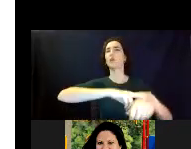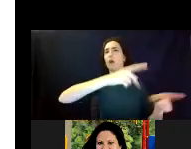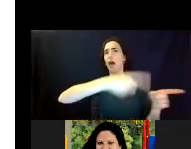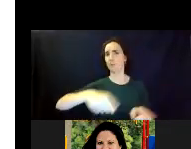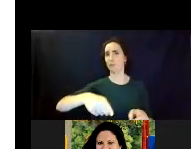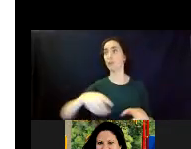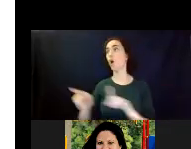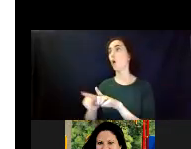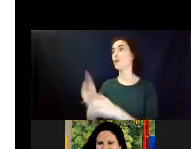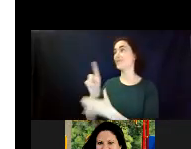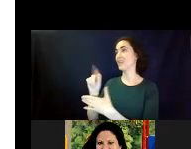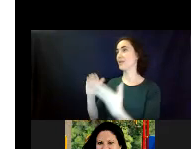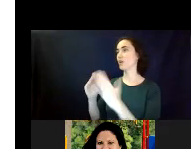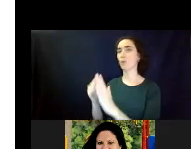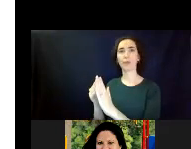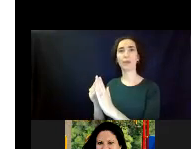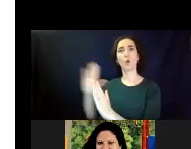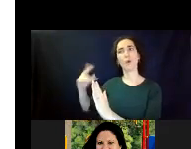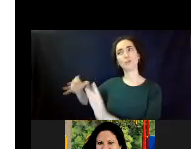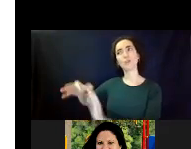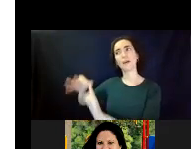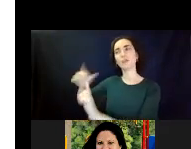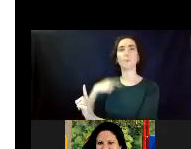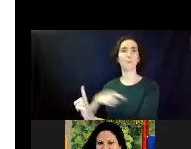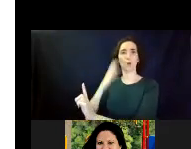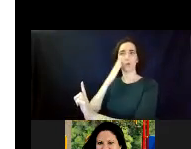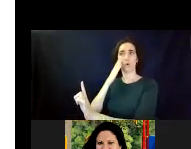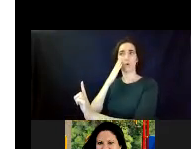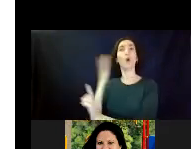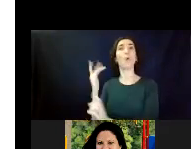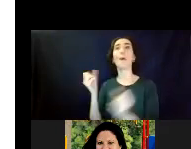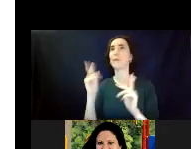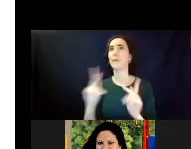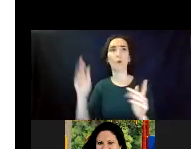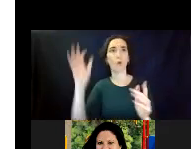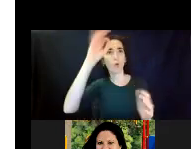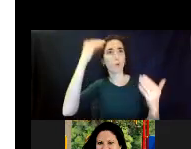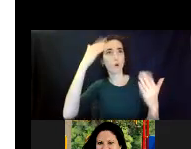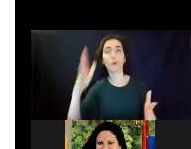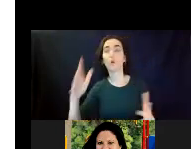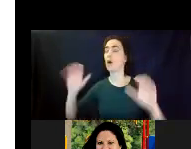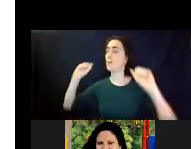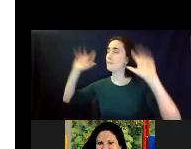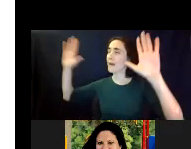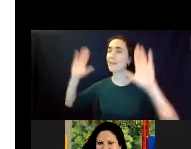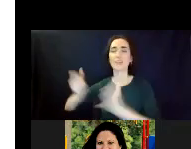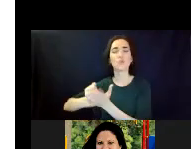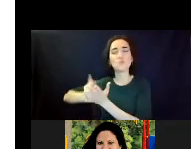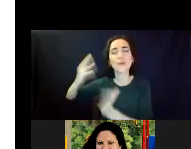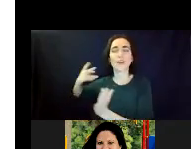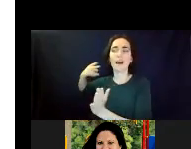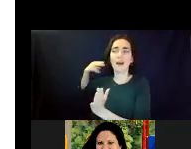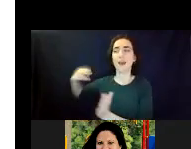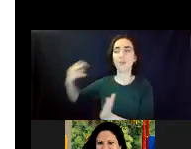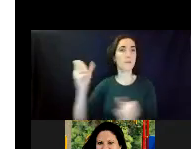of the disability community's unique history, because I don't think a lot of people know that we have an incredibly rich history.